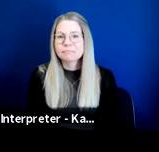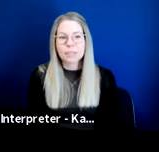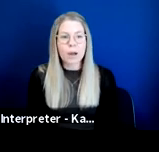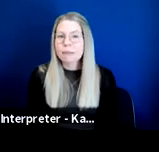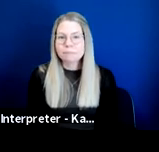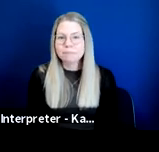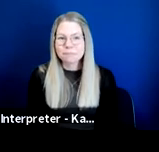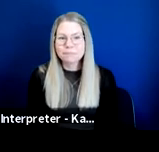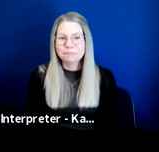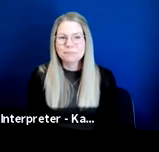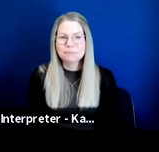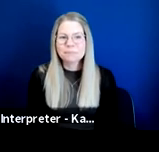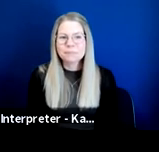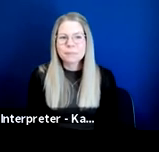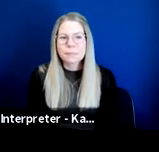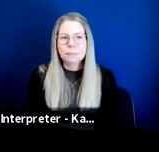Okay.